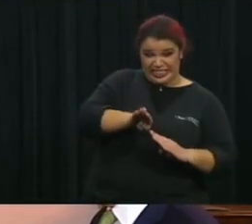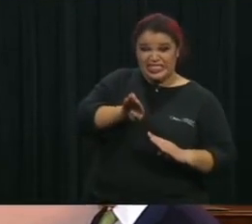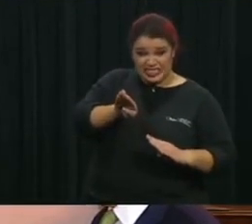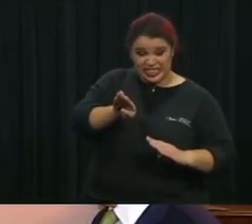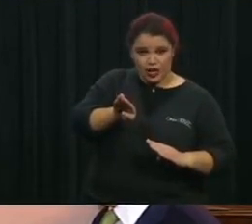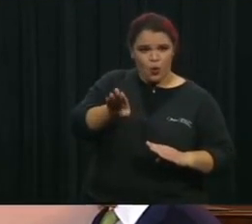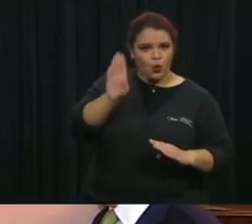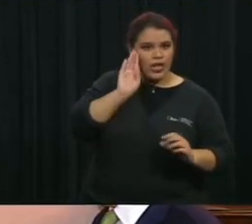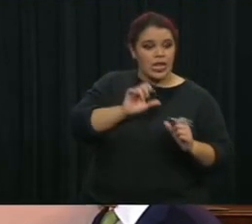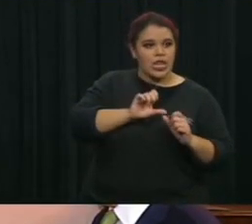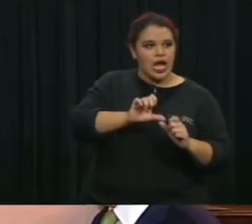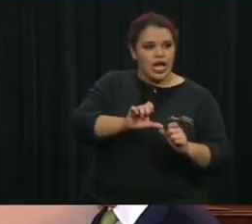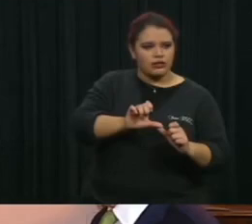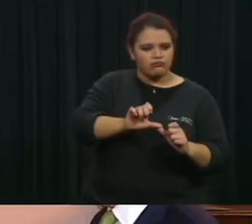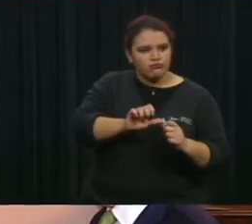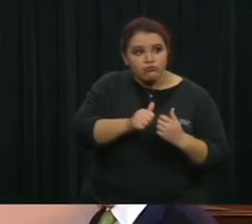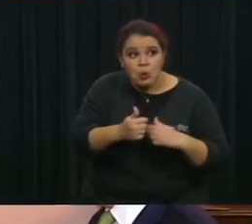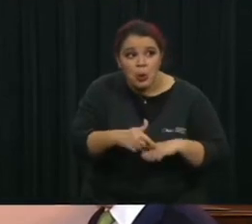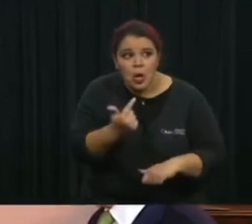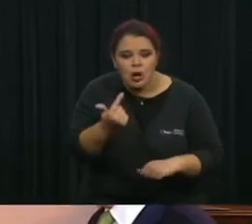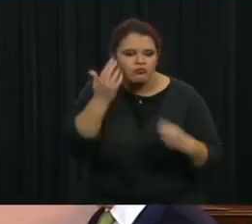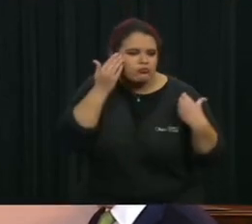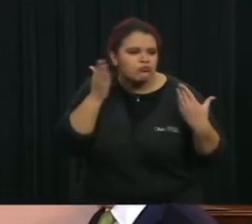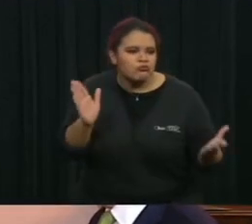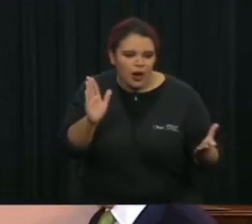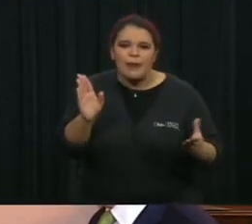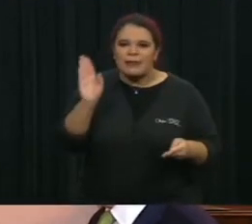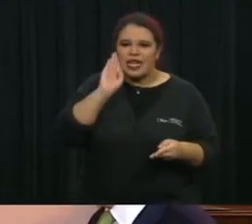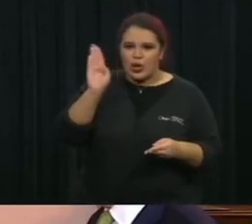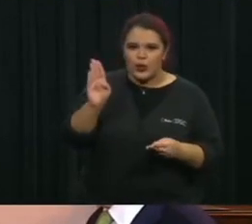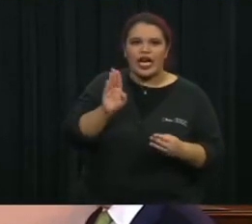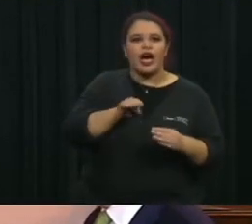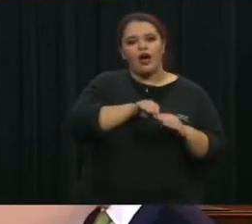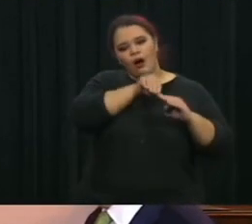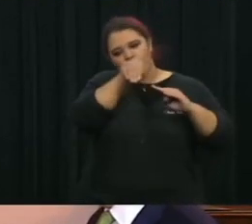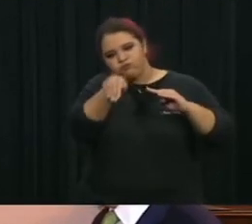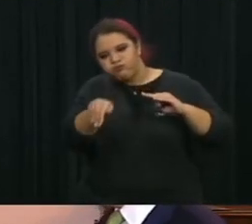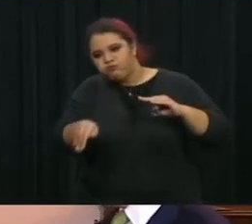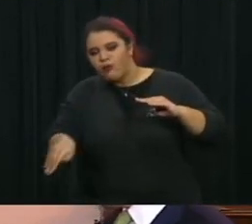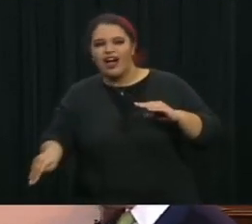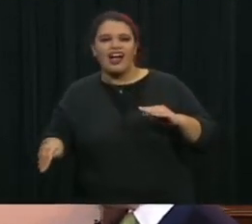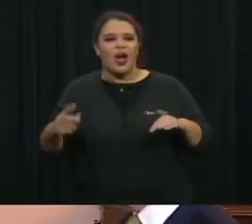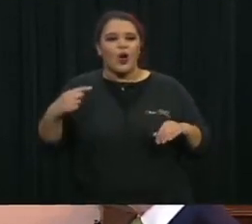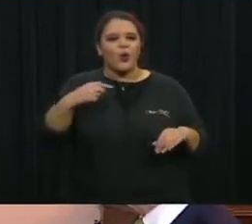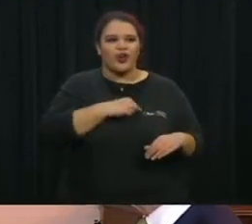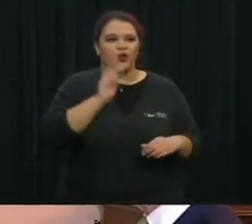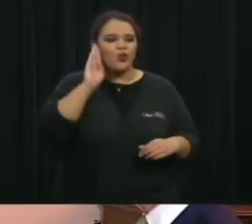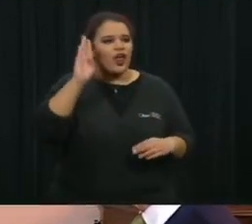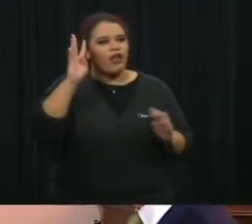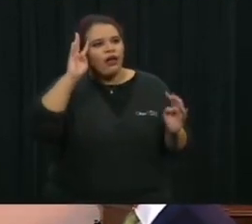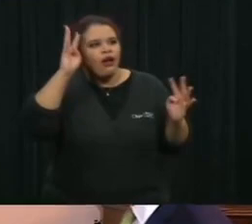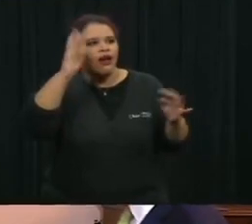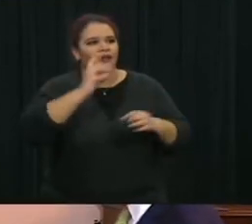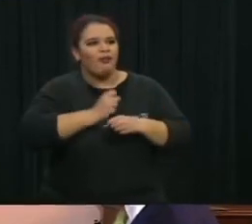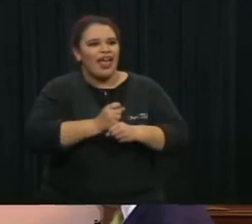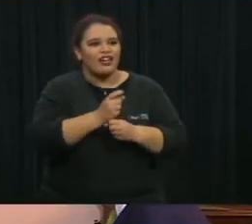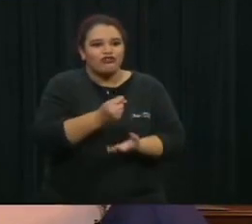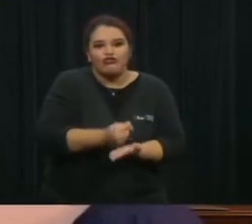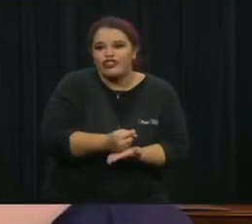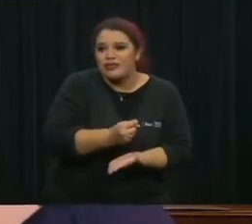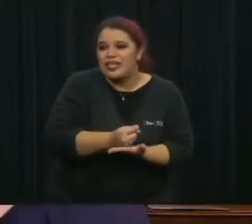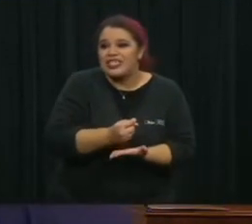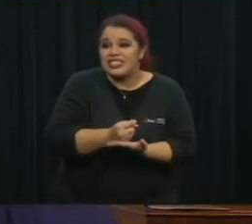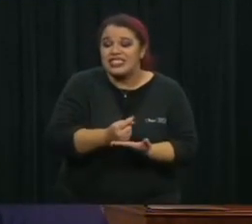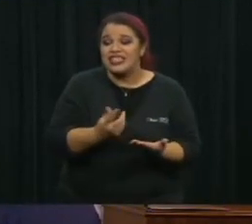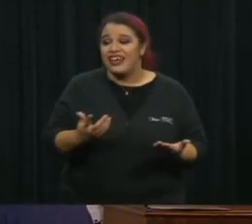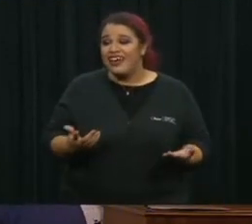but it won't last forever, and it will pass, and we will have treatments, and maybe even sooner or